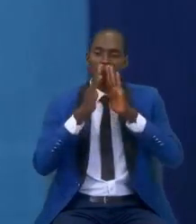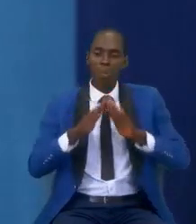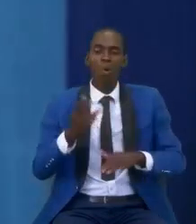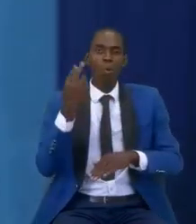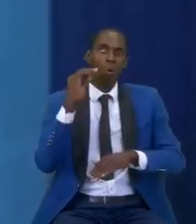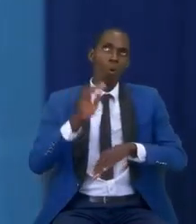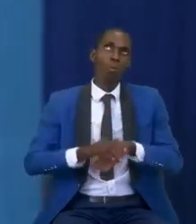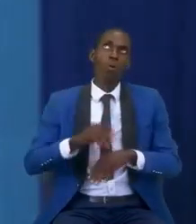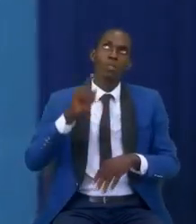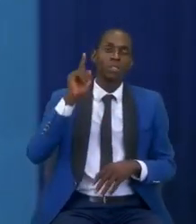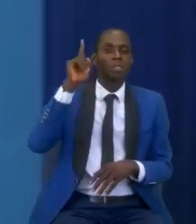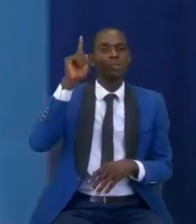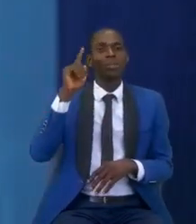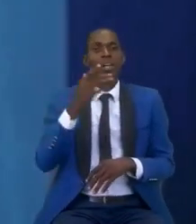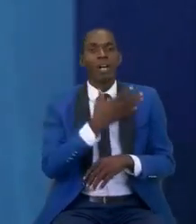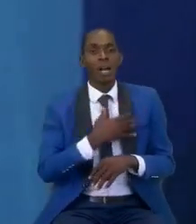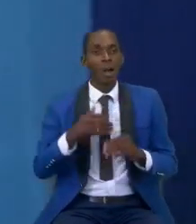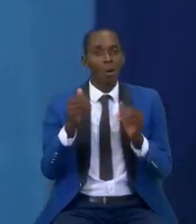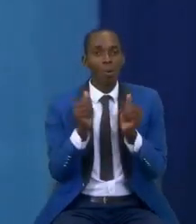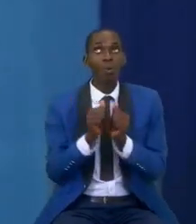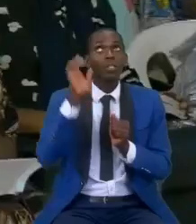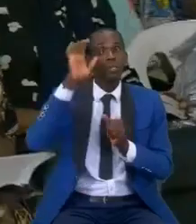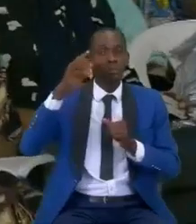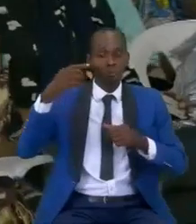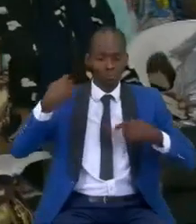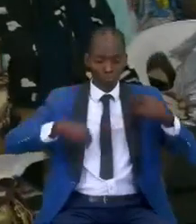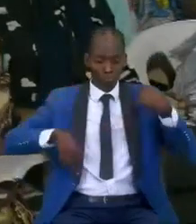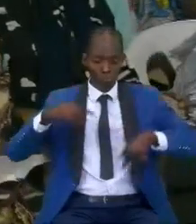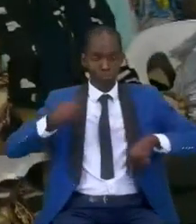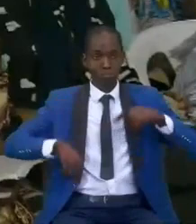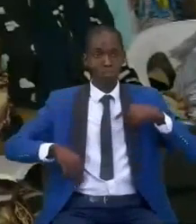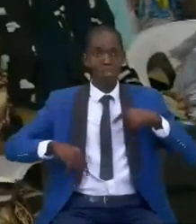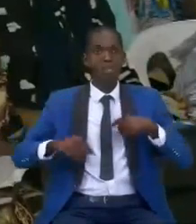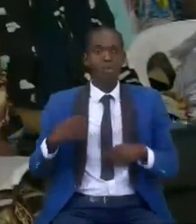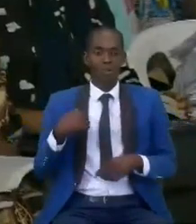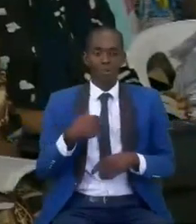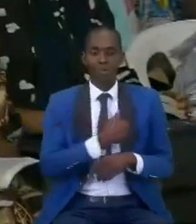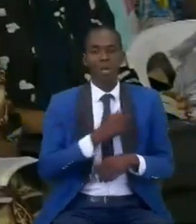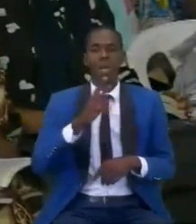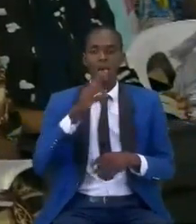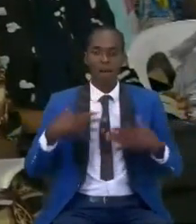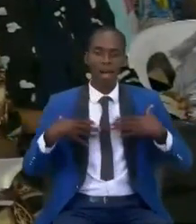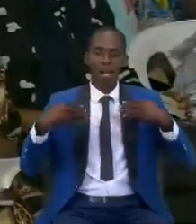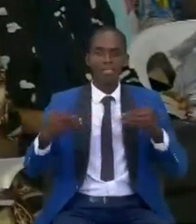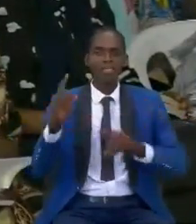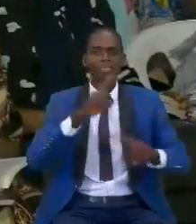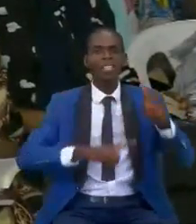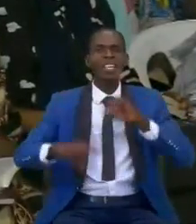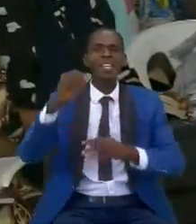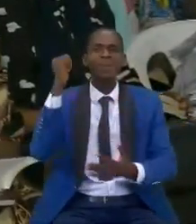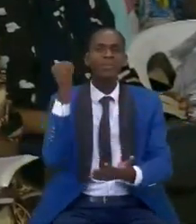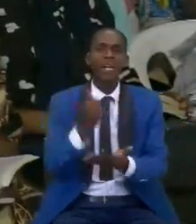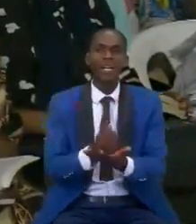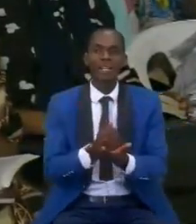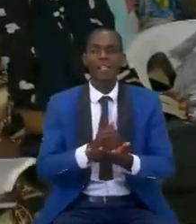we are healed. Somebody shout amen. Amen. With his stripes we are healed.